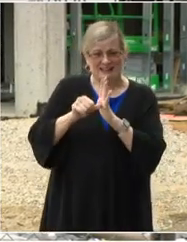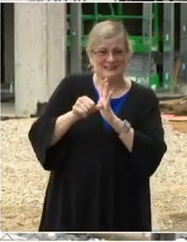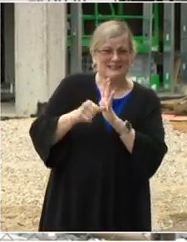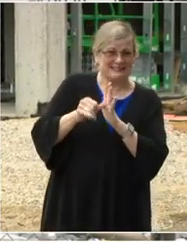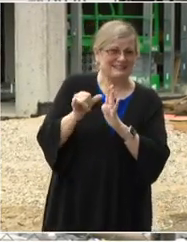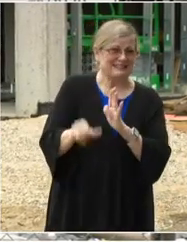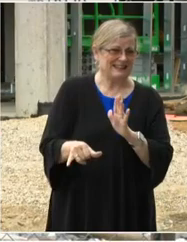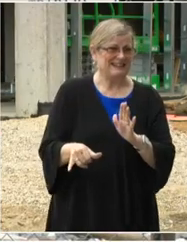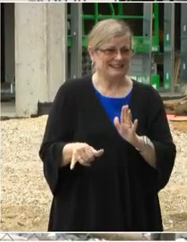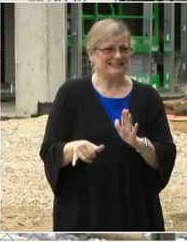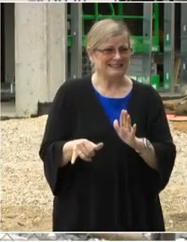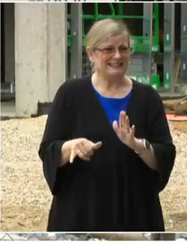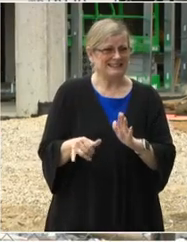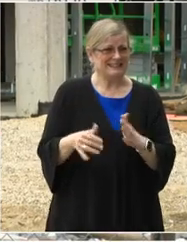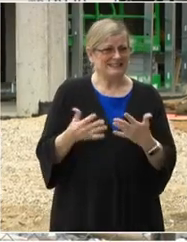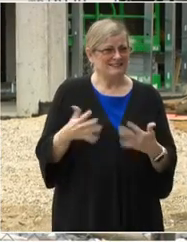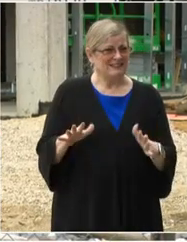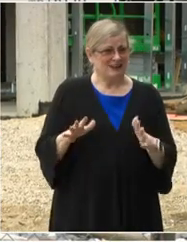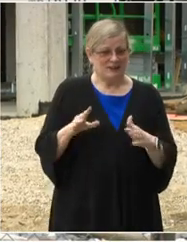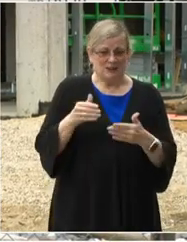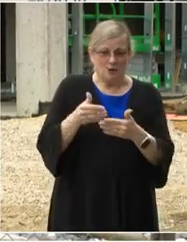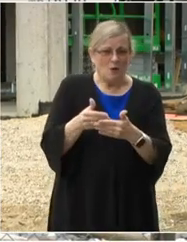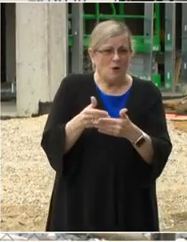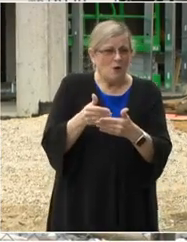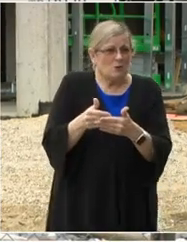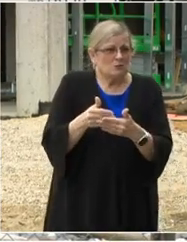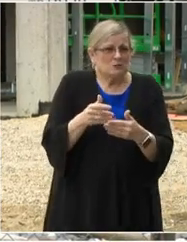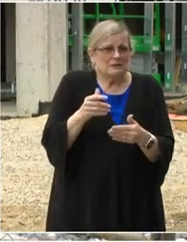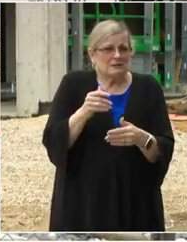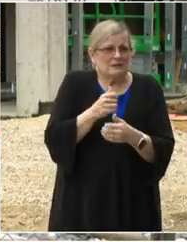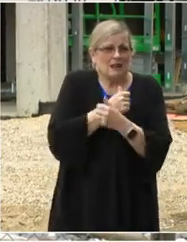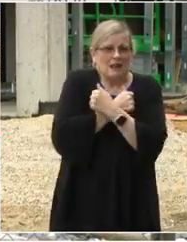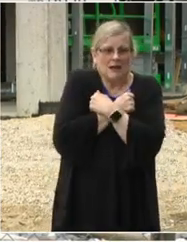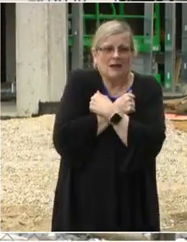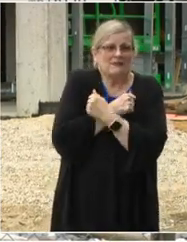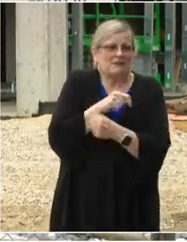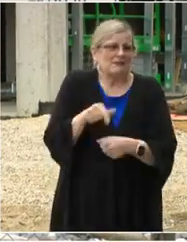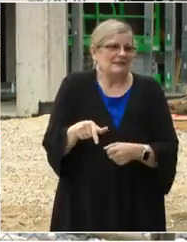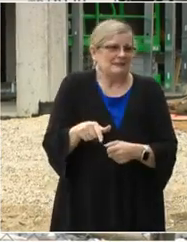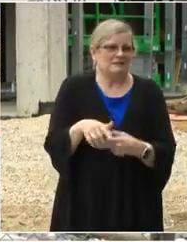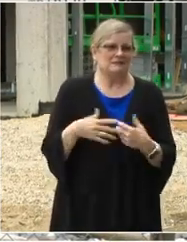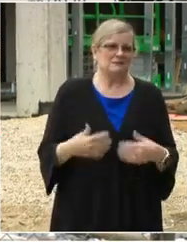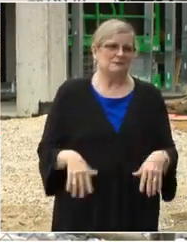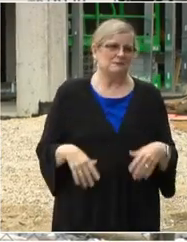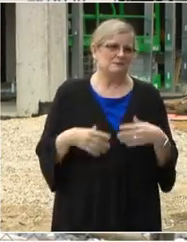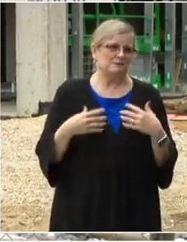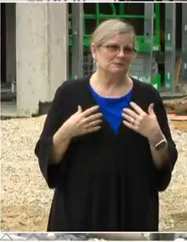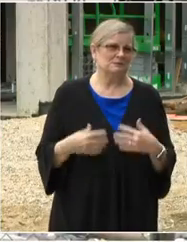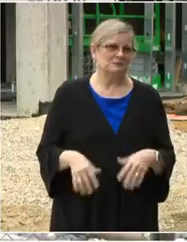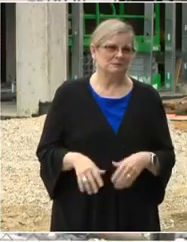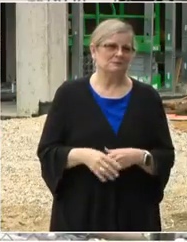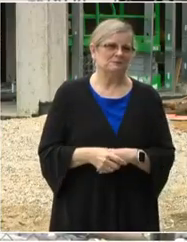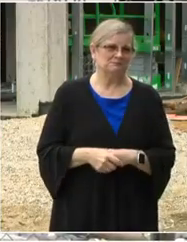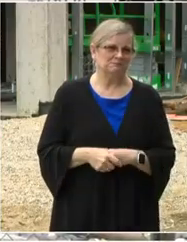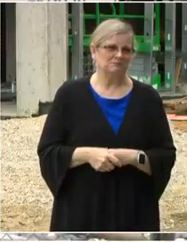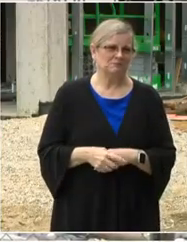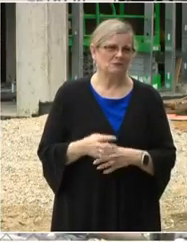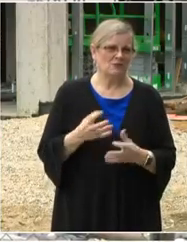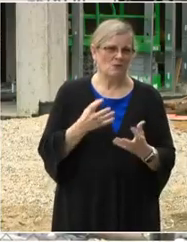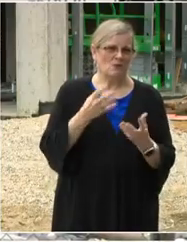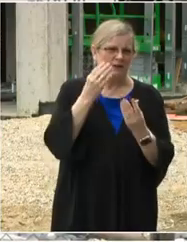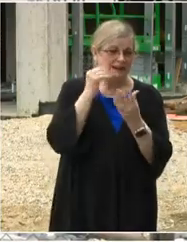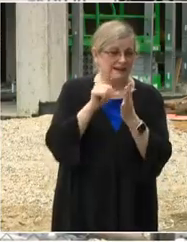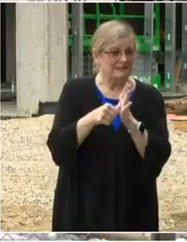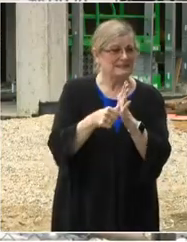how close it is and sustainable it is to our Petworth neighborhood and many of our amazing bus stops. The one thing I want to emphasize that I